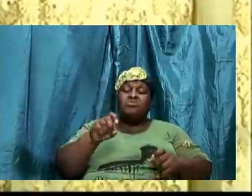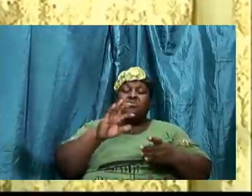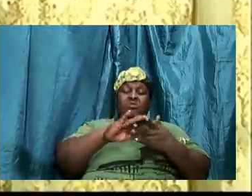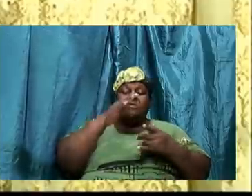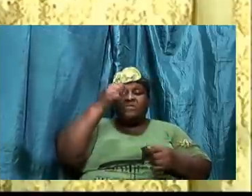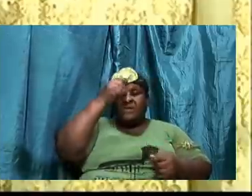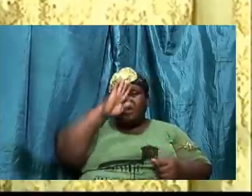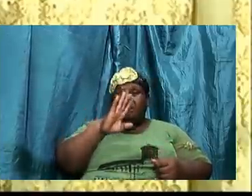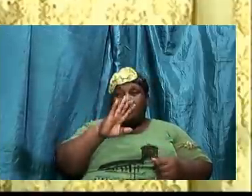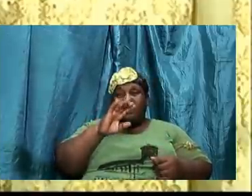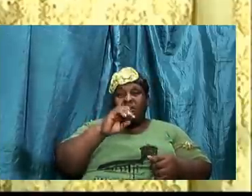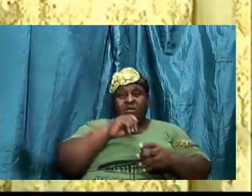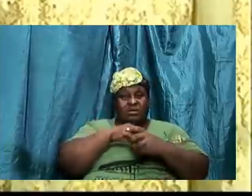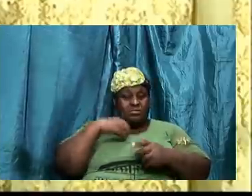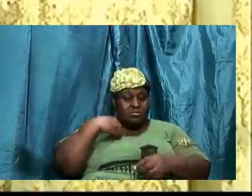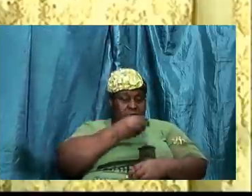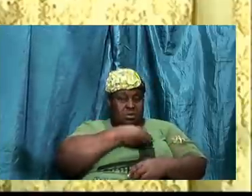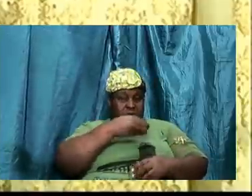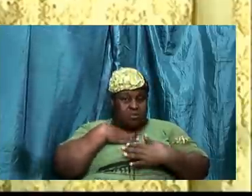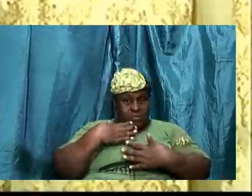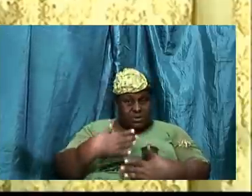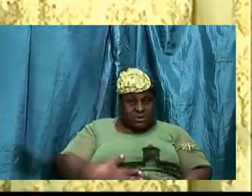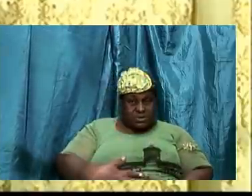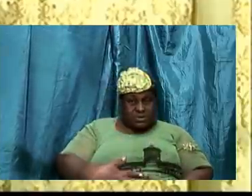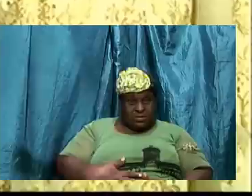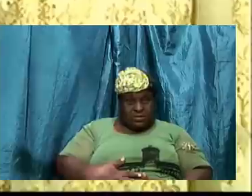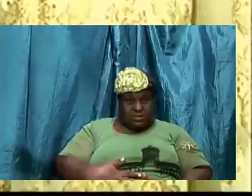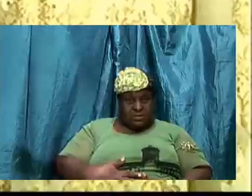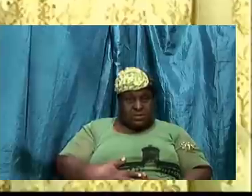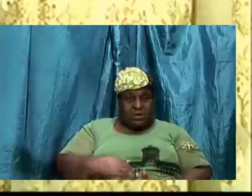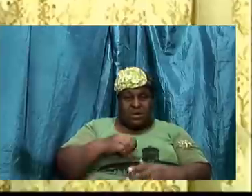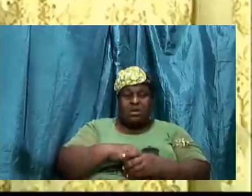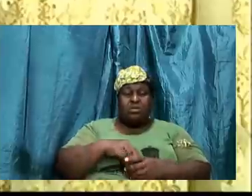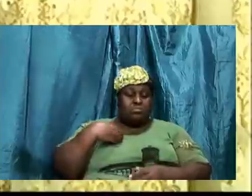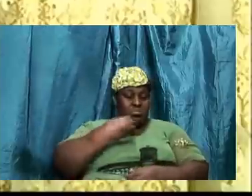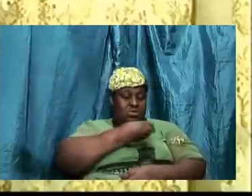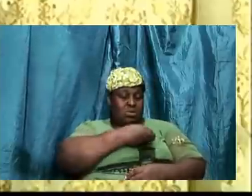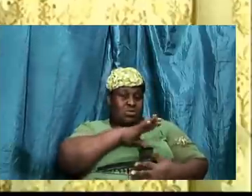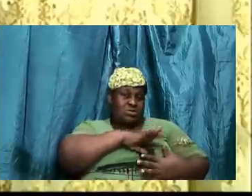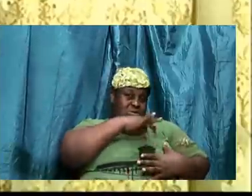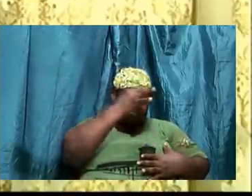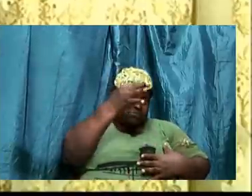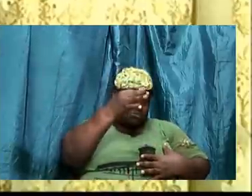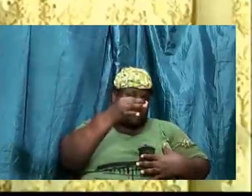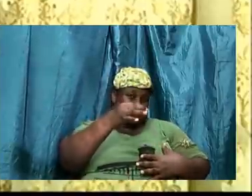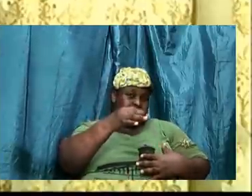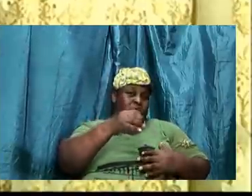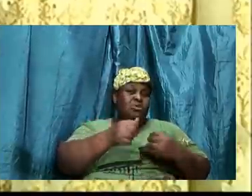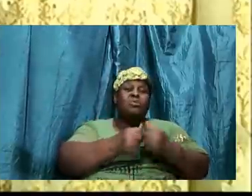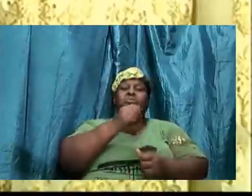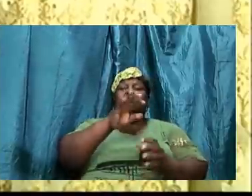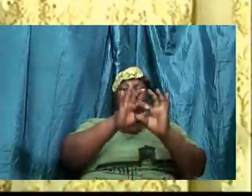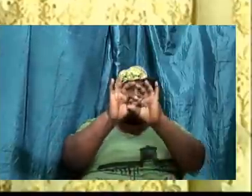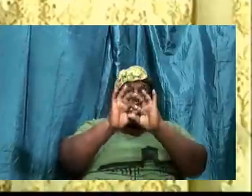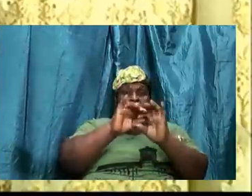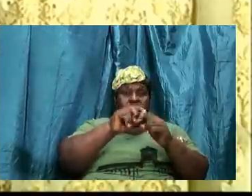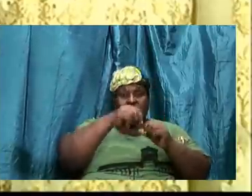God in our body, right? And in our spirit, which belongs to God.